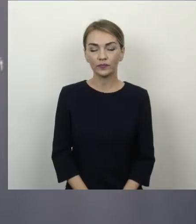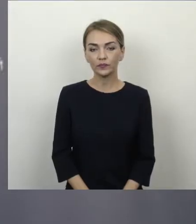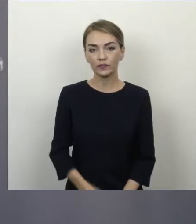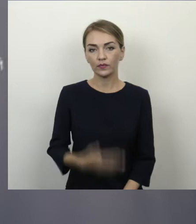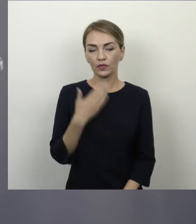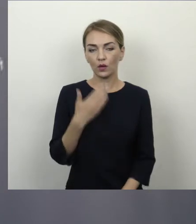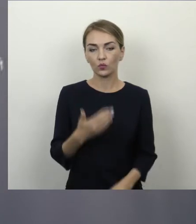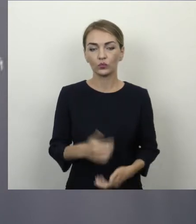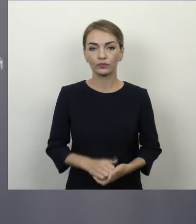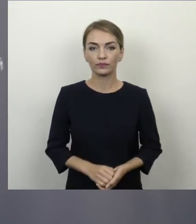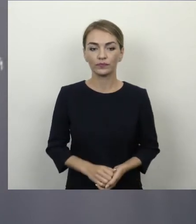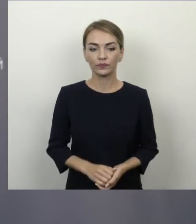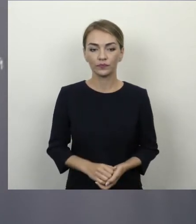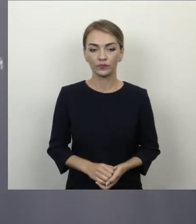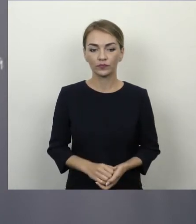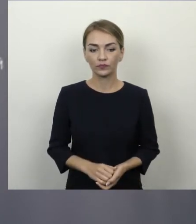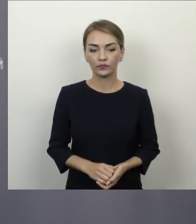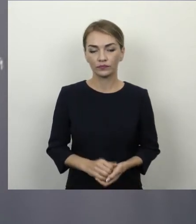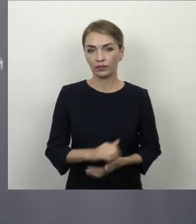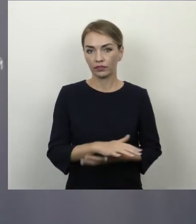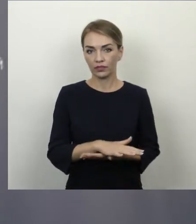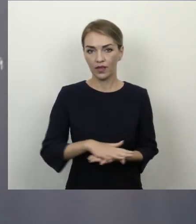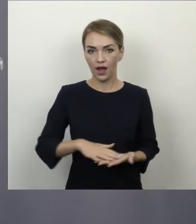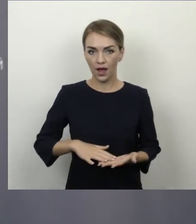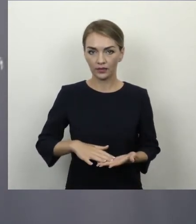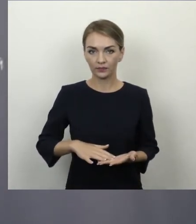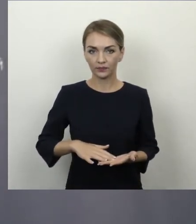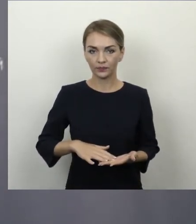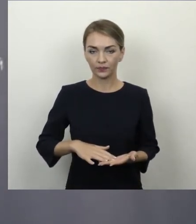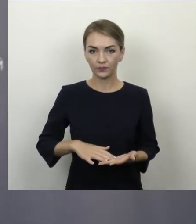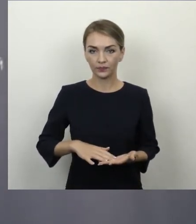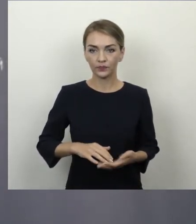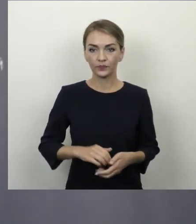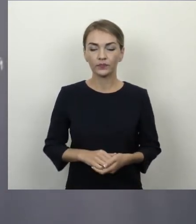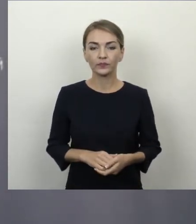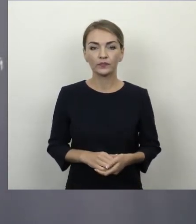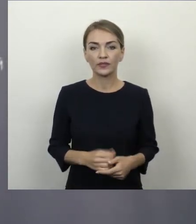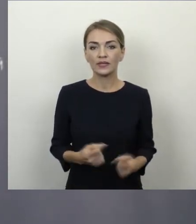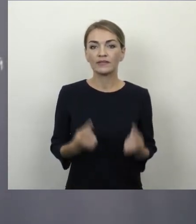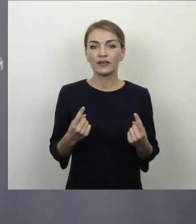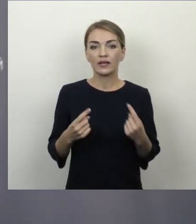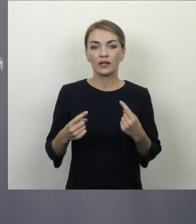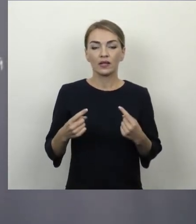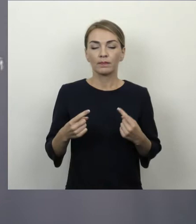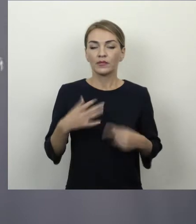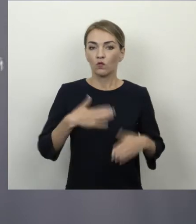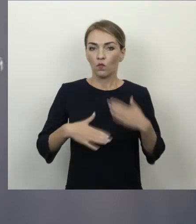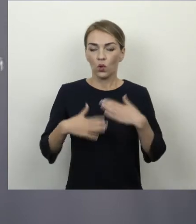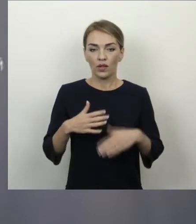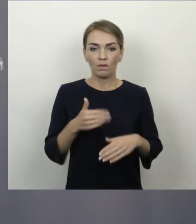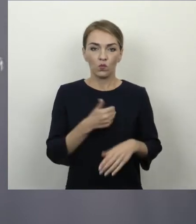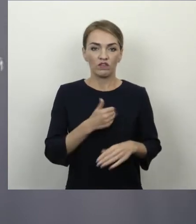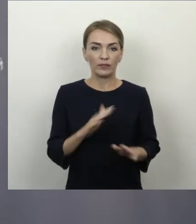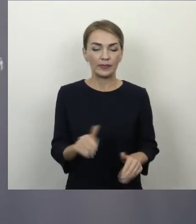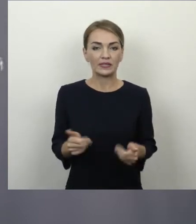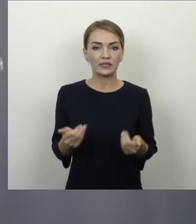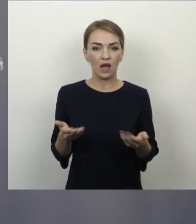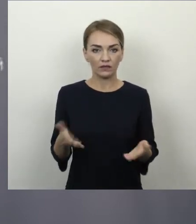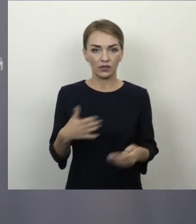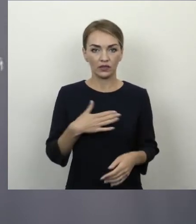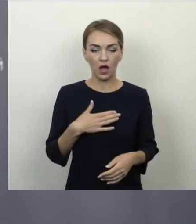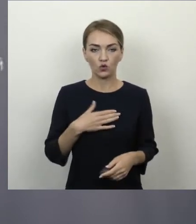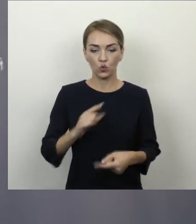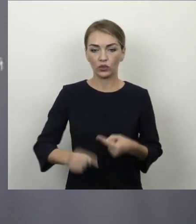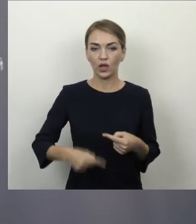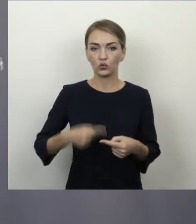much. Thank you. So we move further. It's my great pleasure to